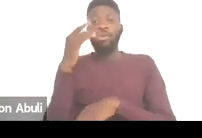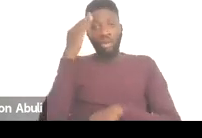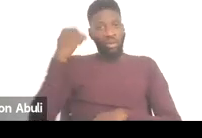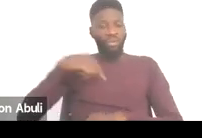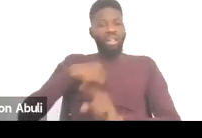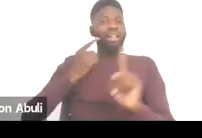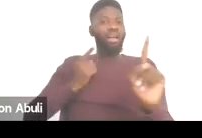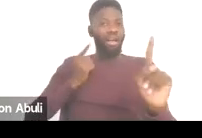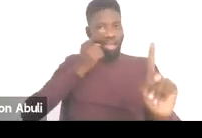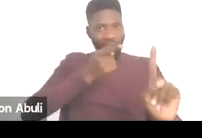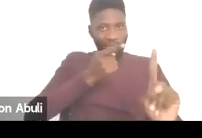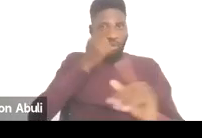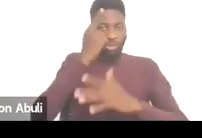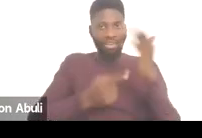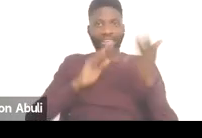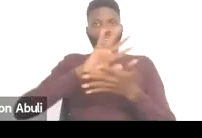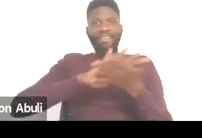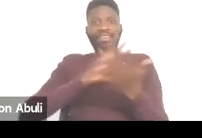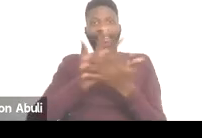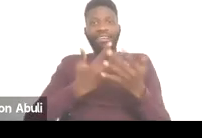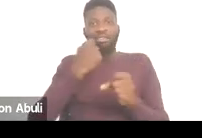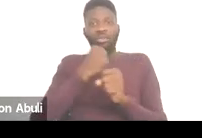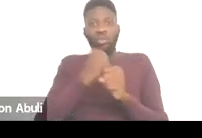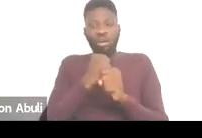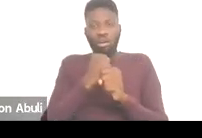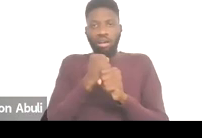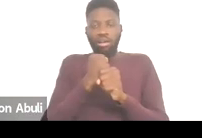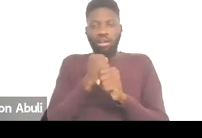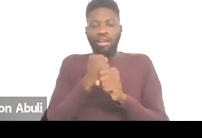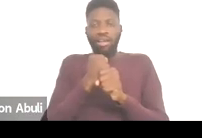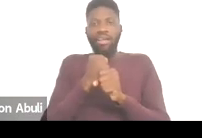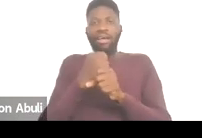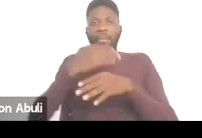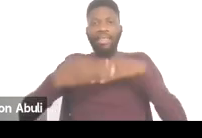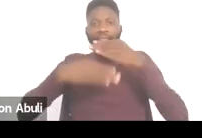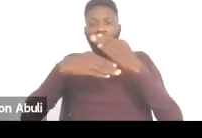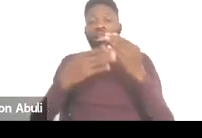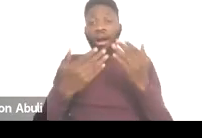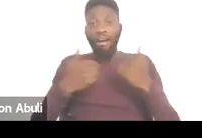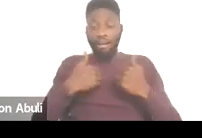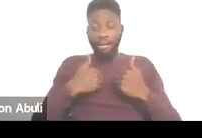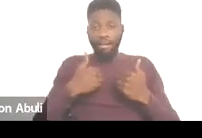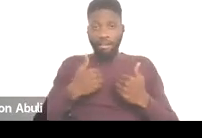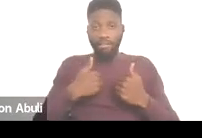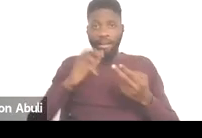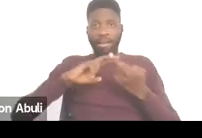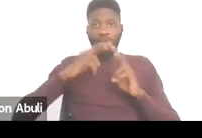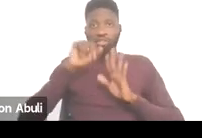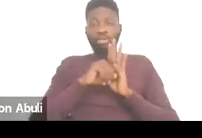towards building networks, building relationships that will be fruitful in